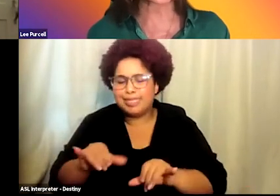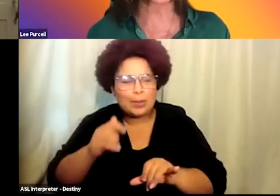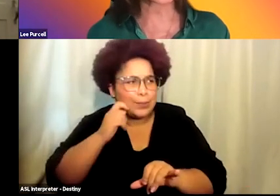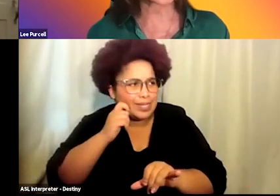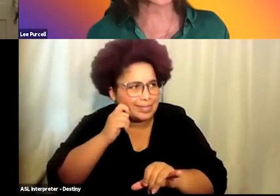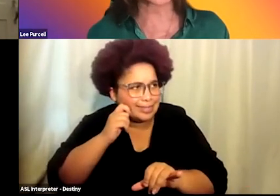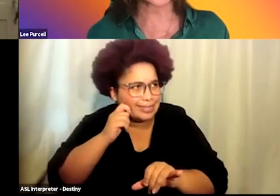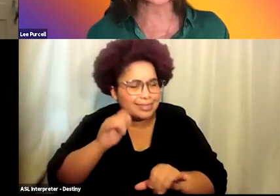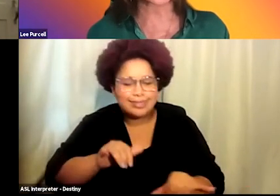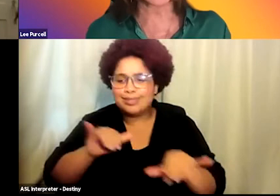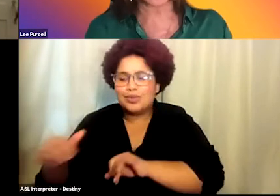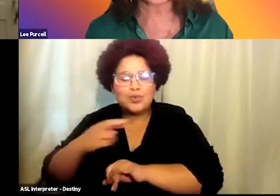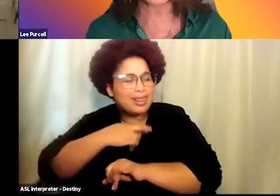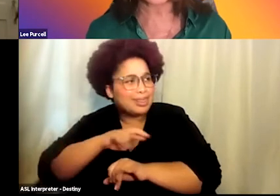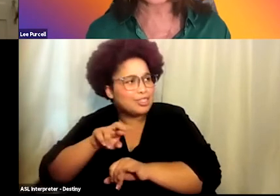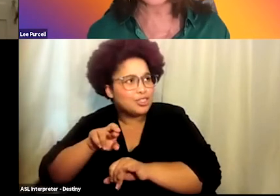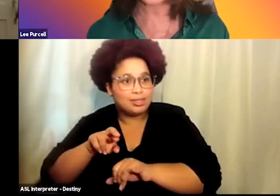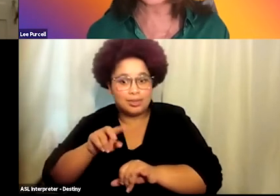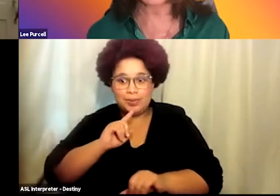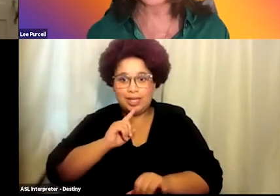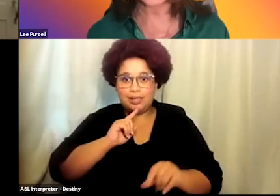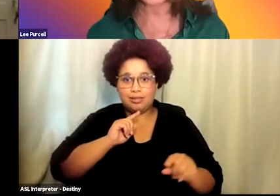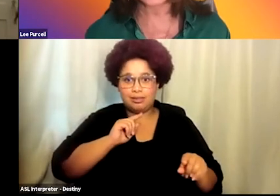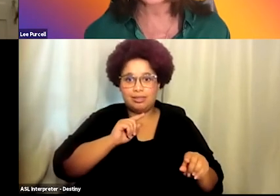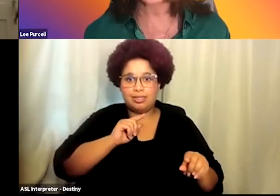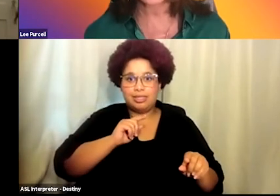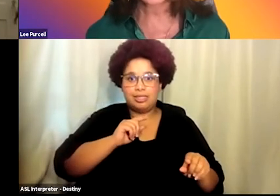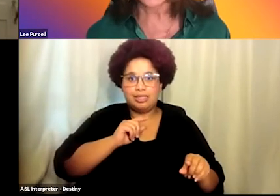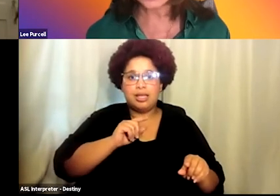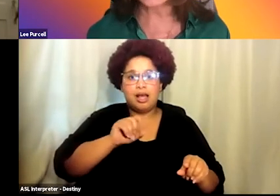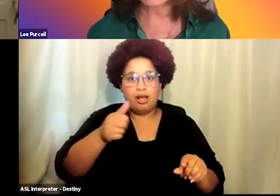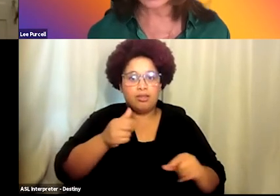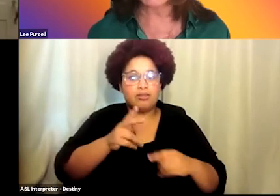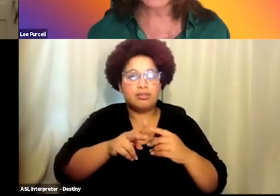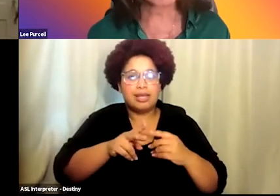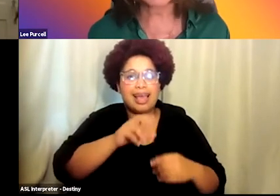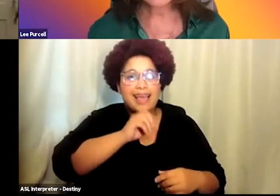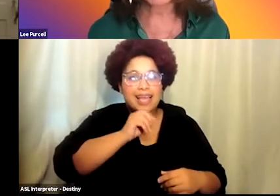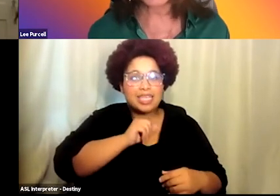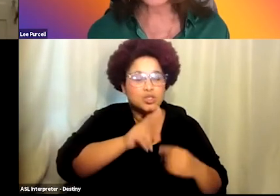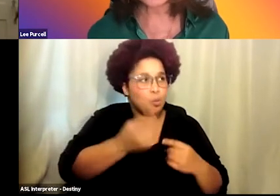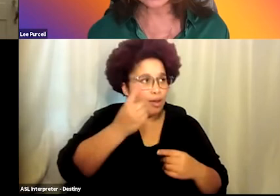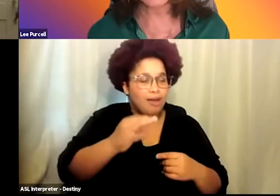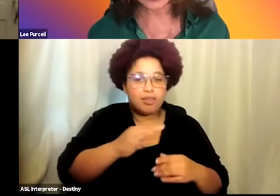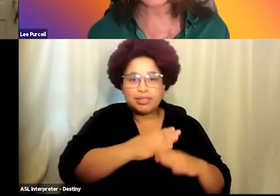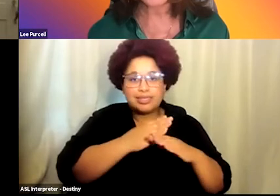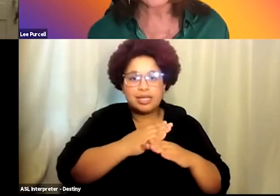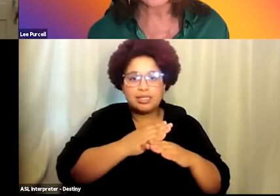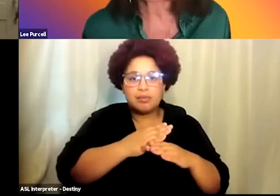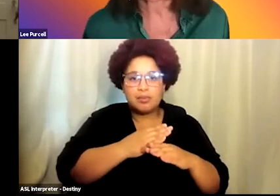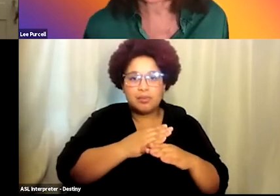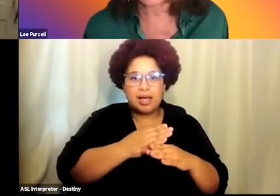is protected, religion is protected. And if you look in I think it's 7 protected classes, age is one of them. But what's being done